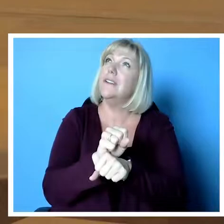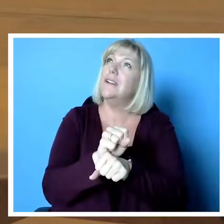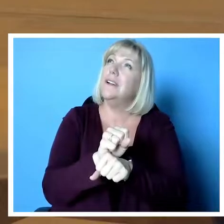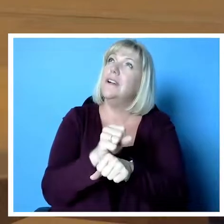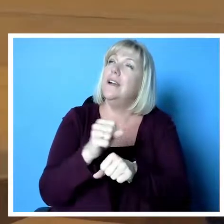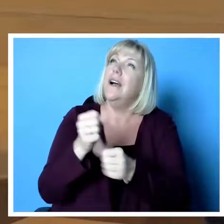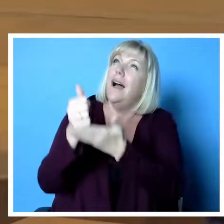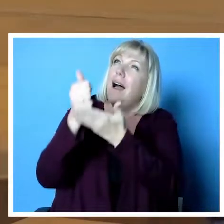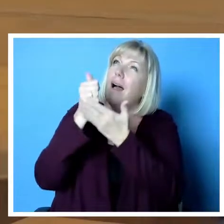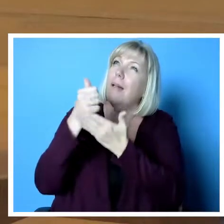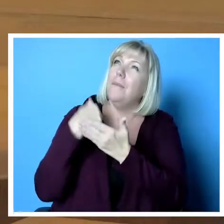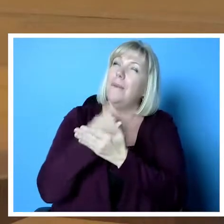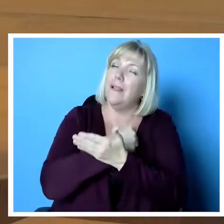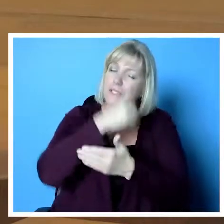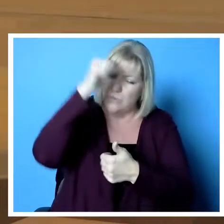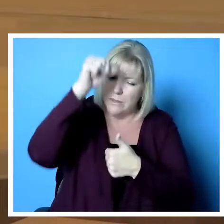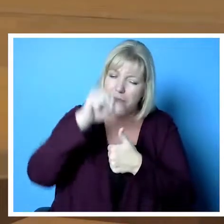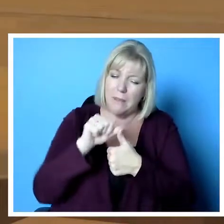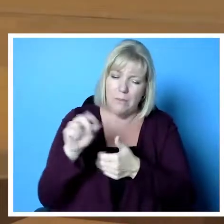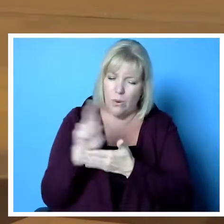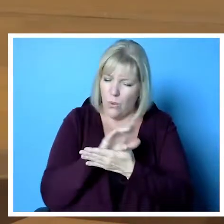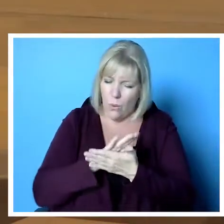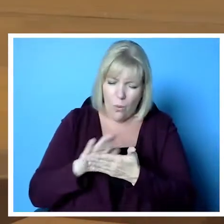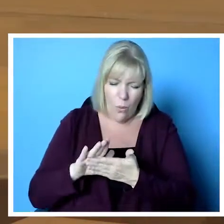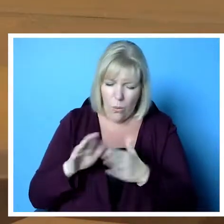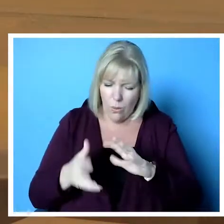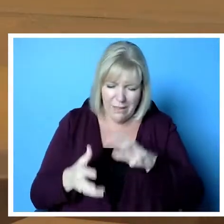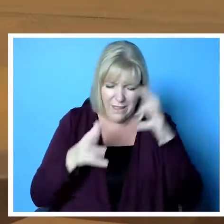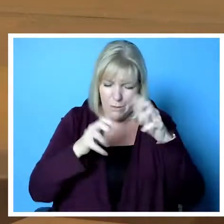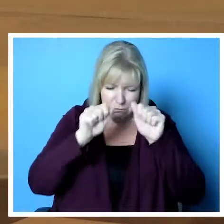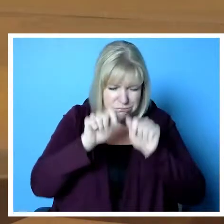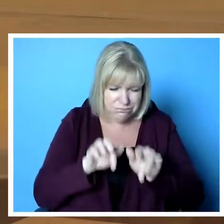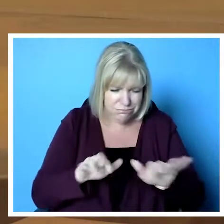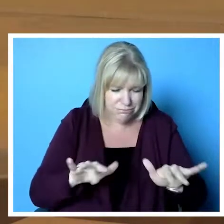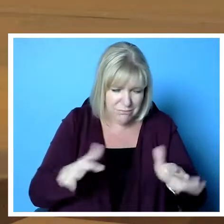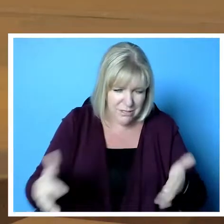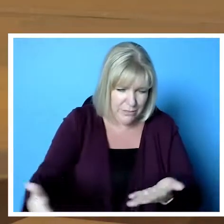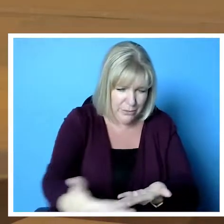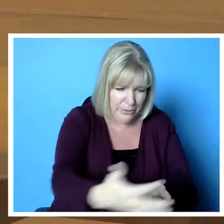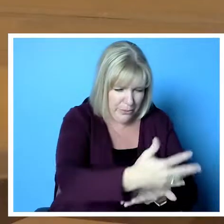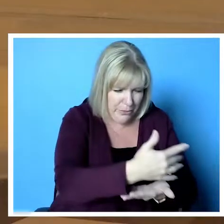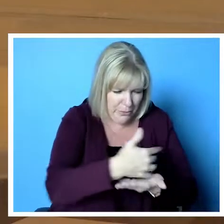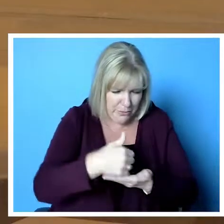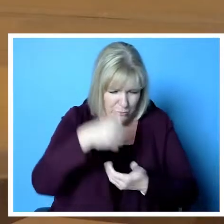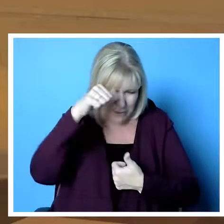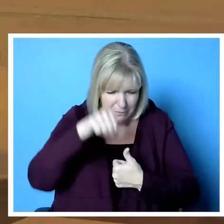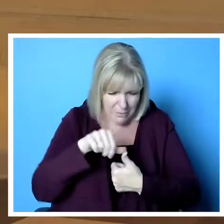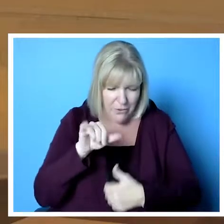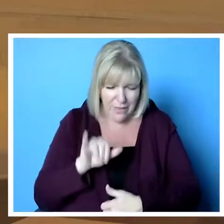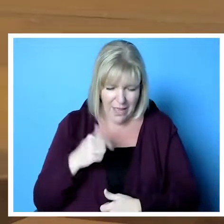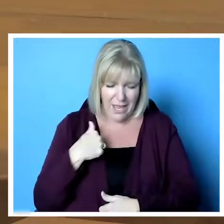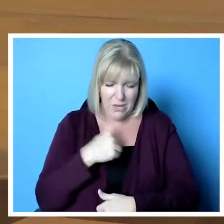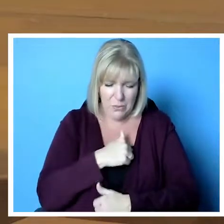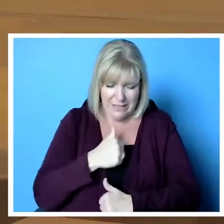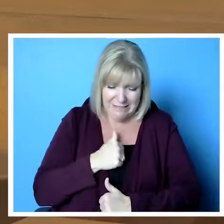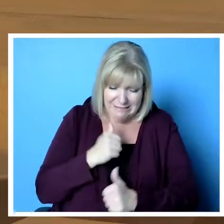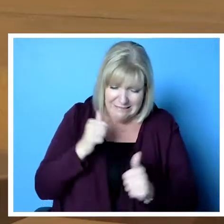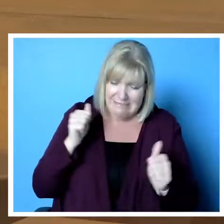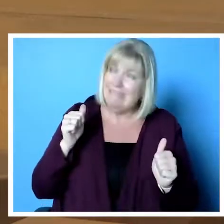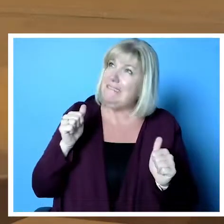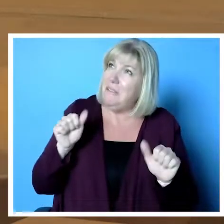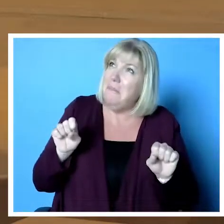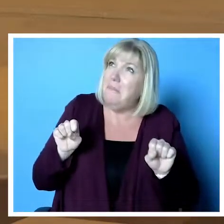the sacredness of the holy fragments that make us who we are, fragile and susceptible to